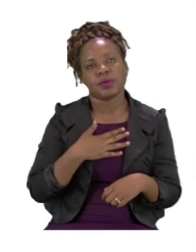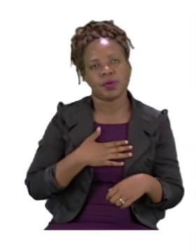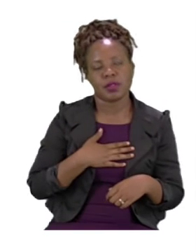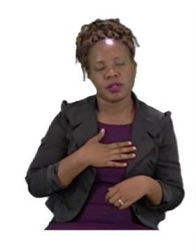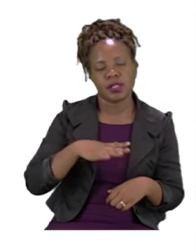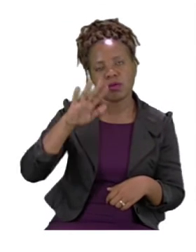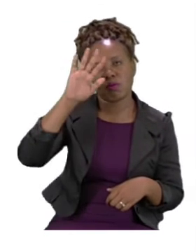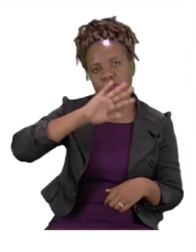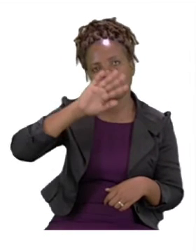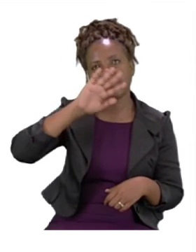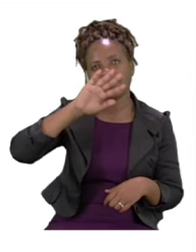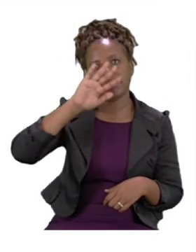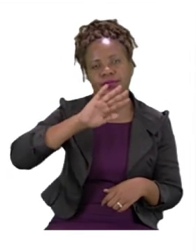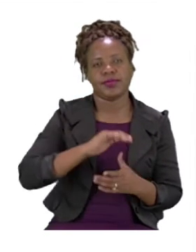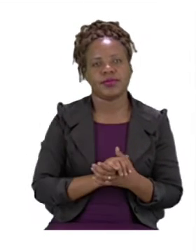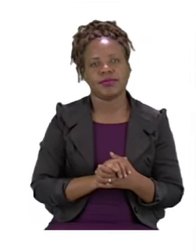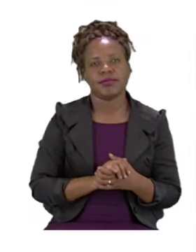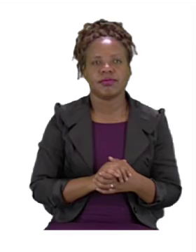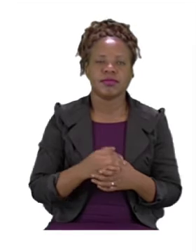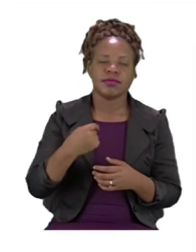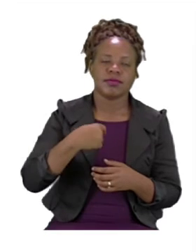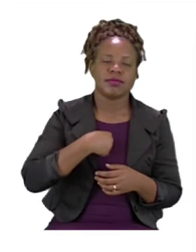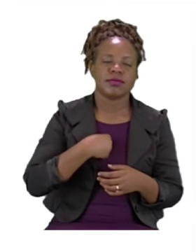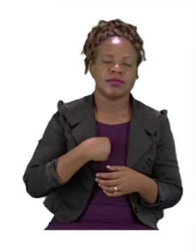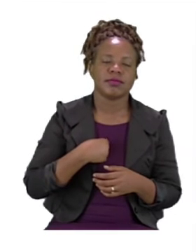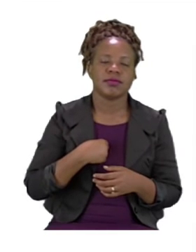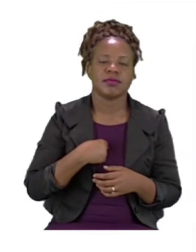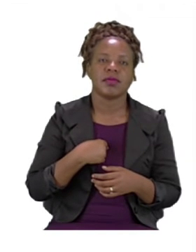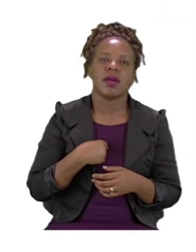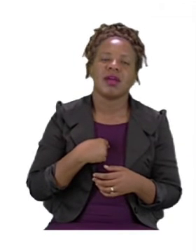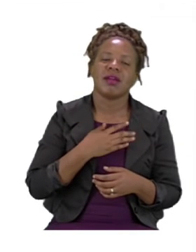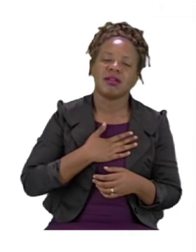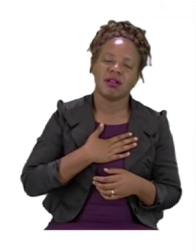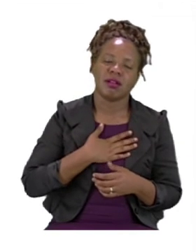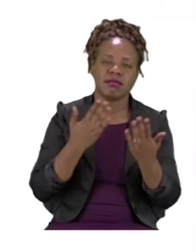movies. I like school.